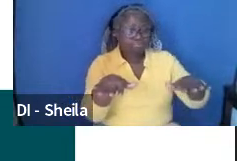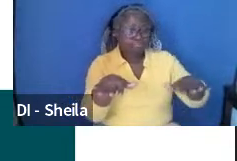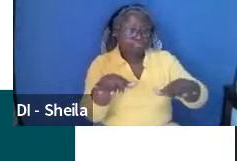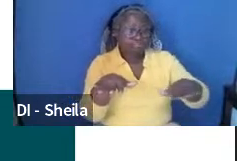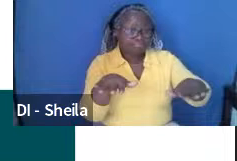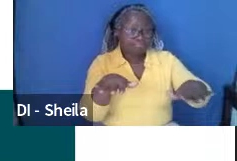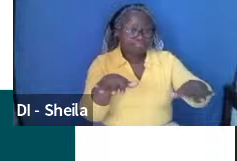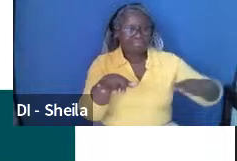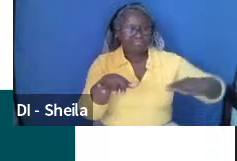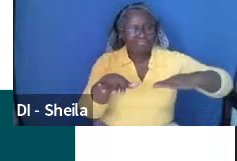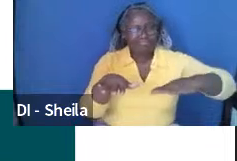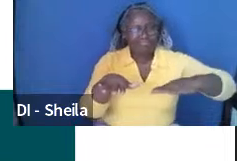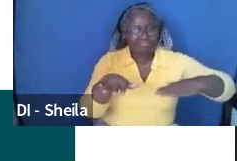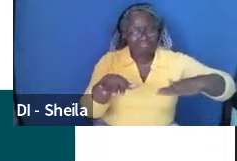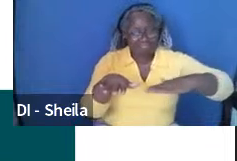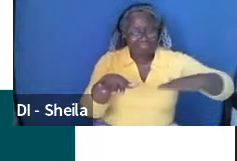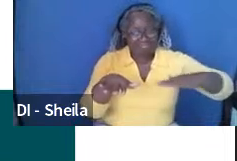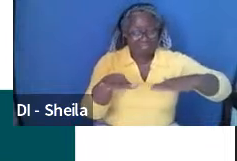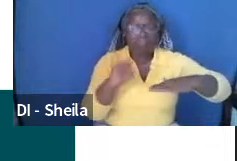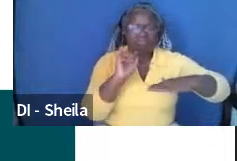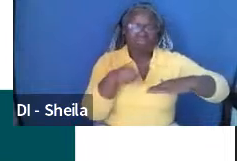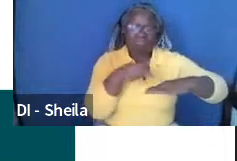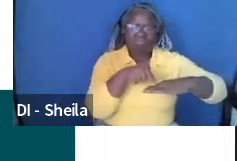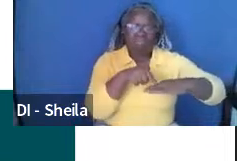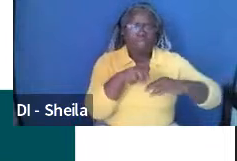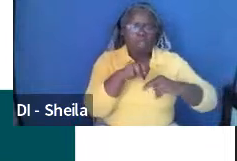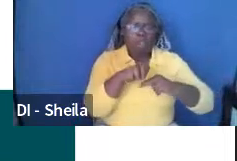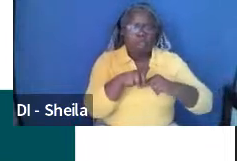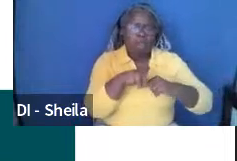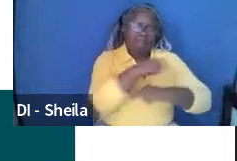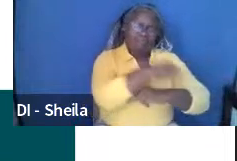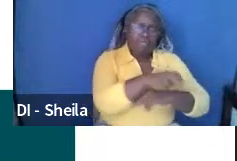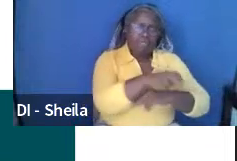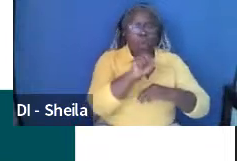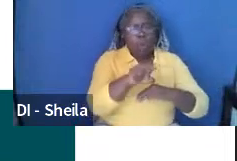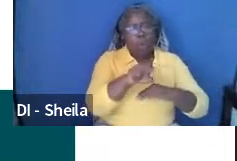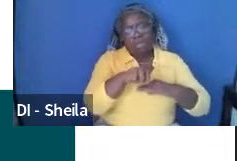chair, either from the left or from the right.